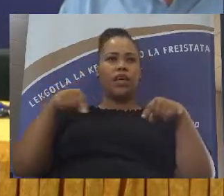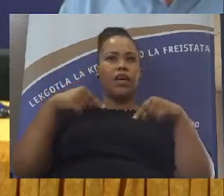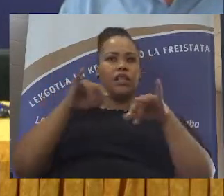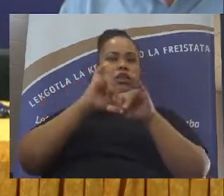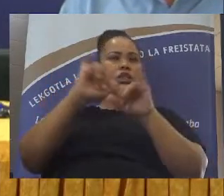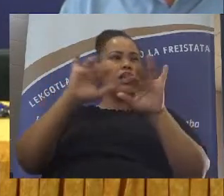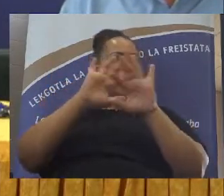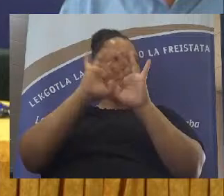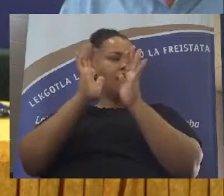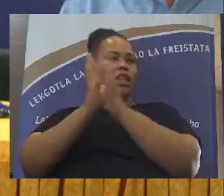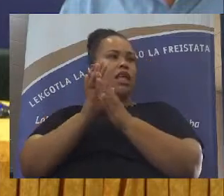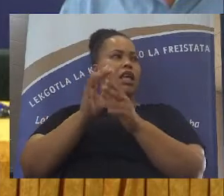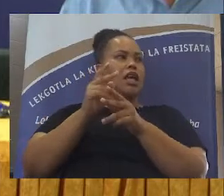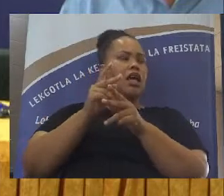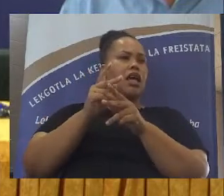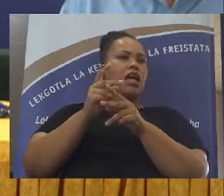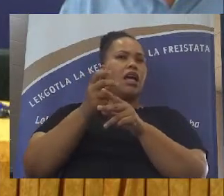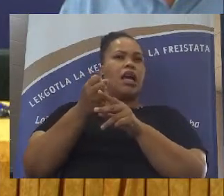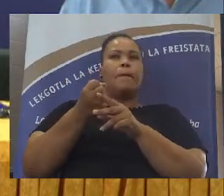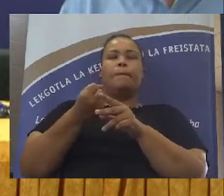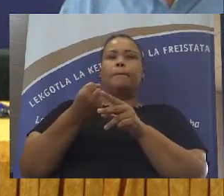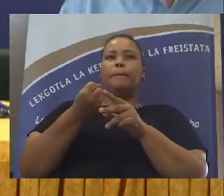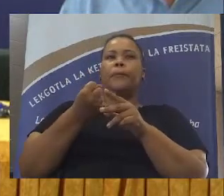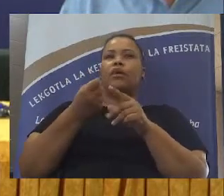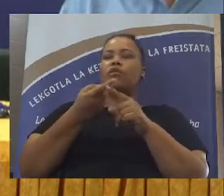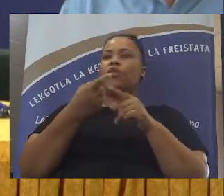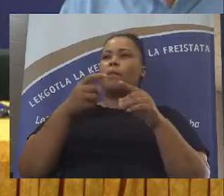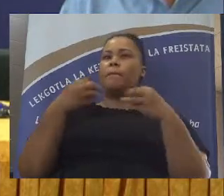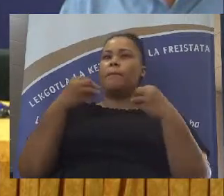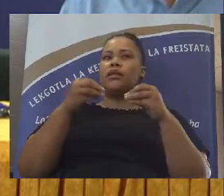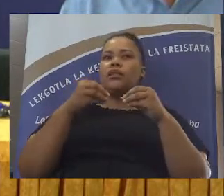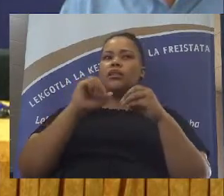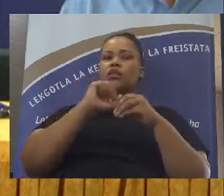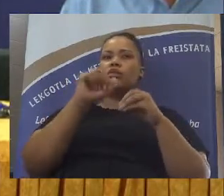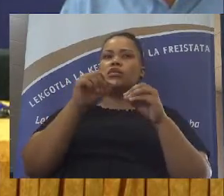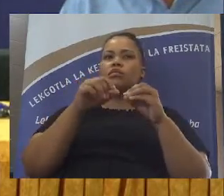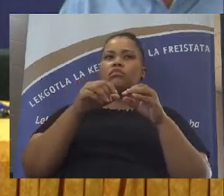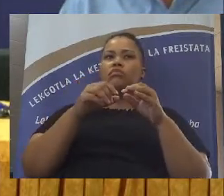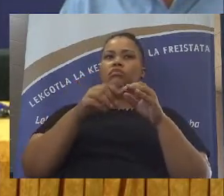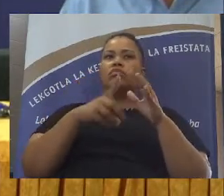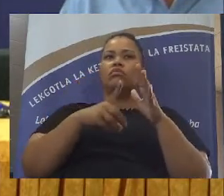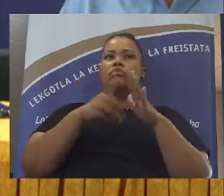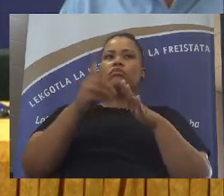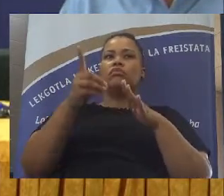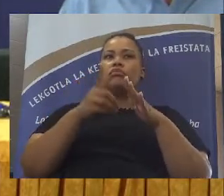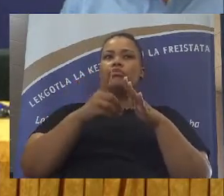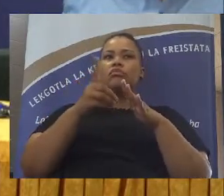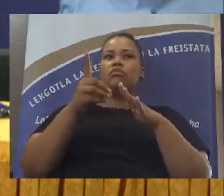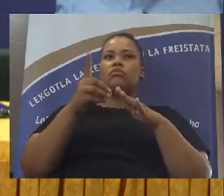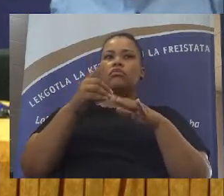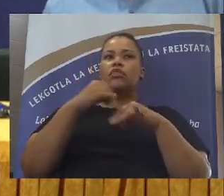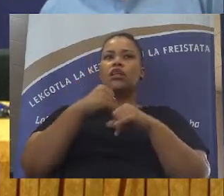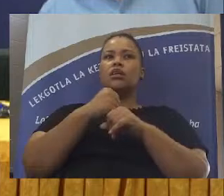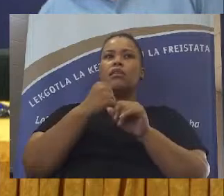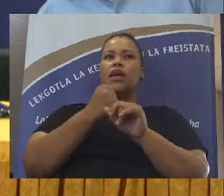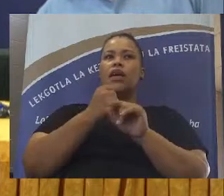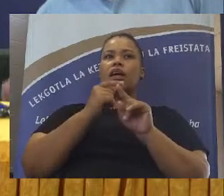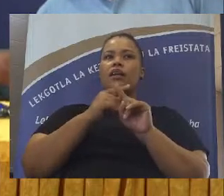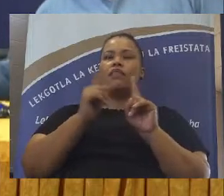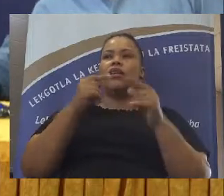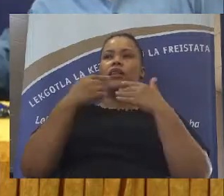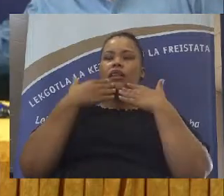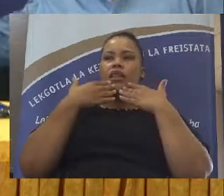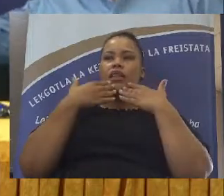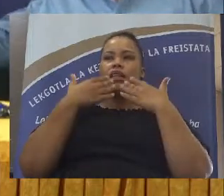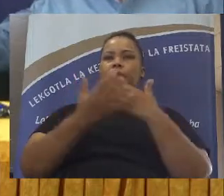that's holding you back from growing your businesses and be profitable and making a difference. Thank